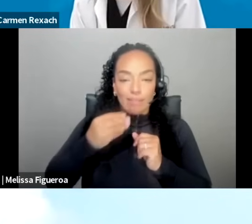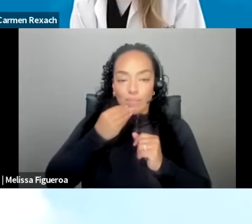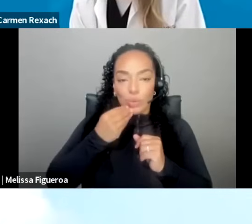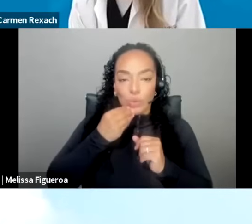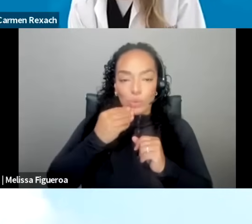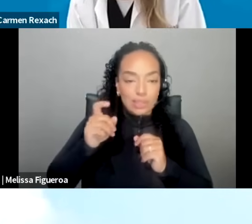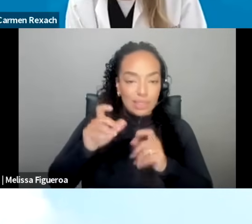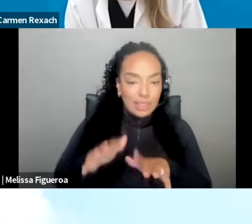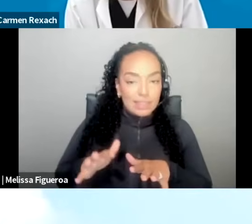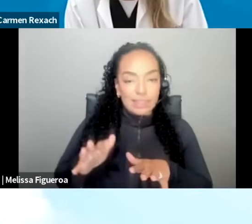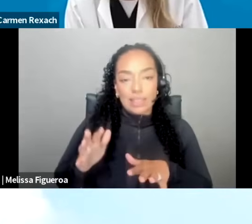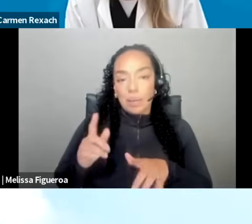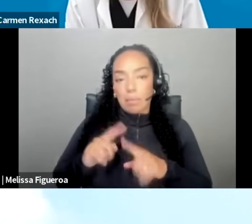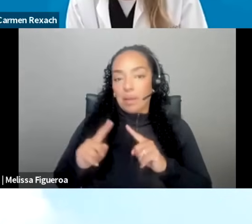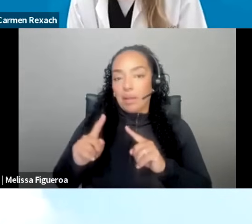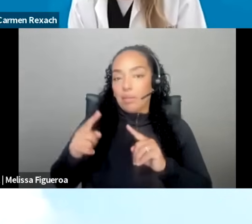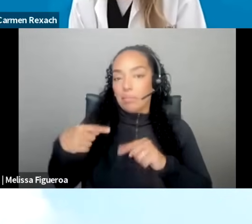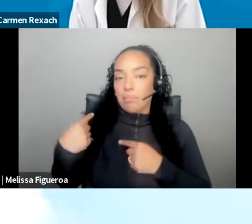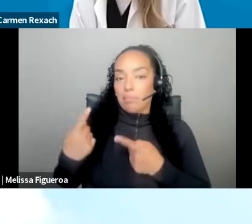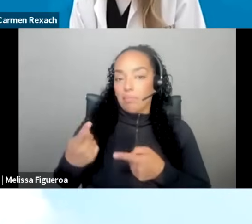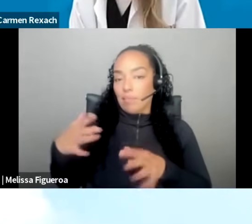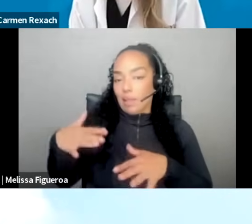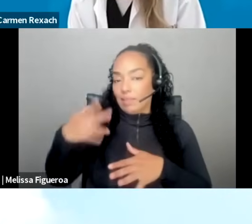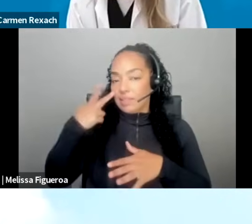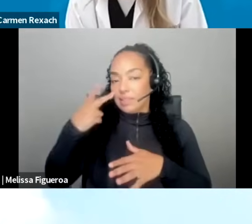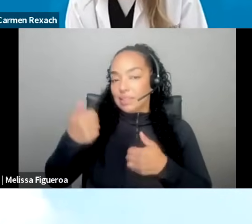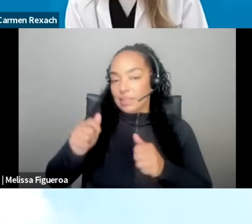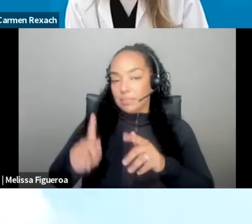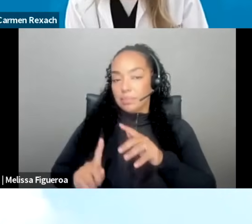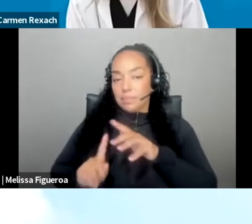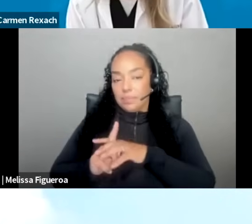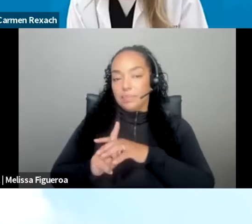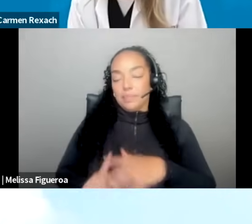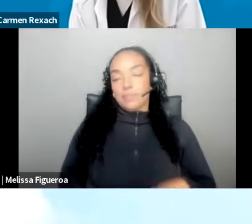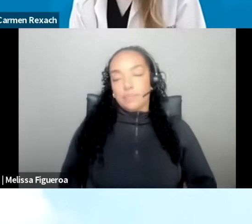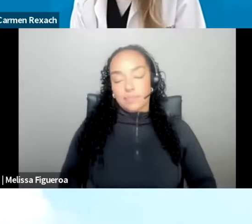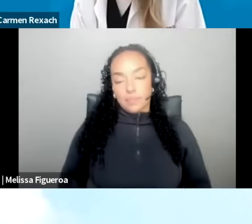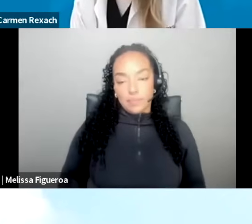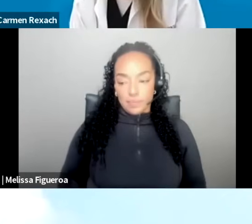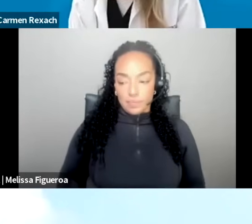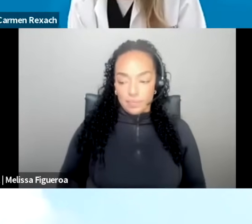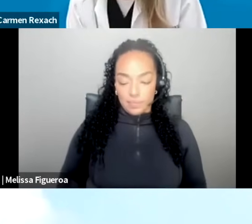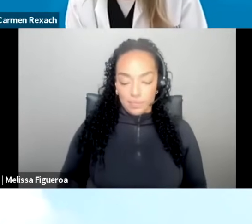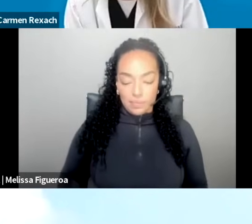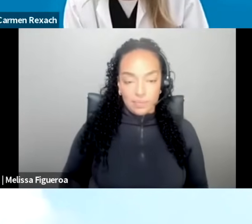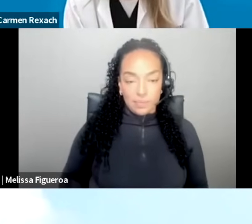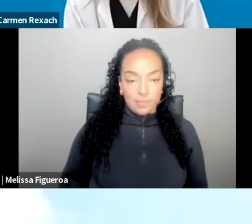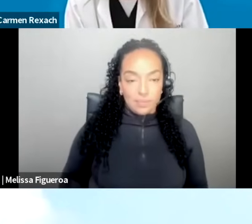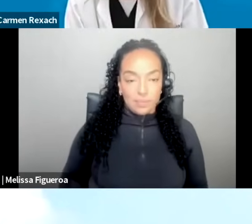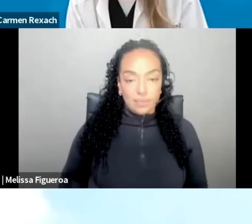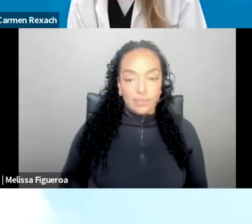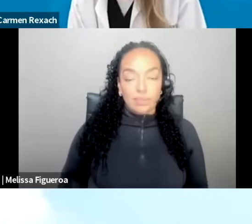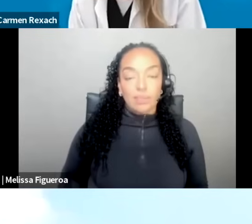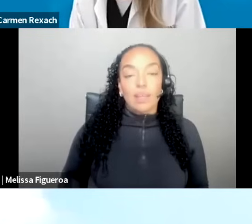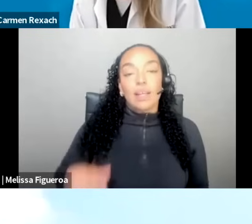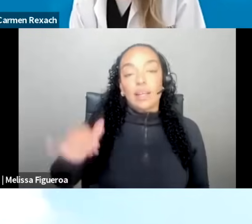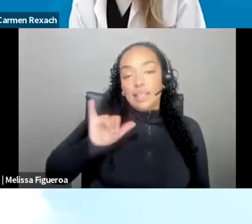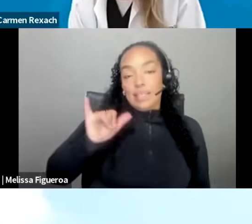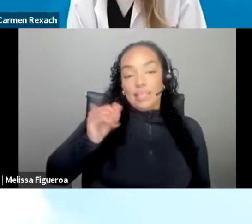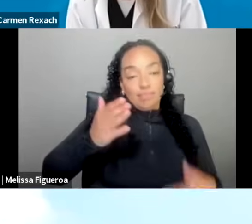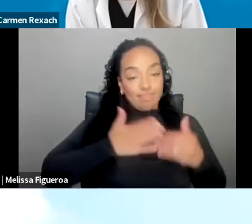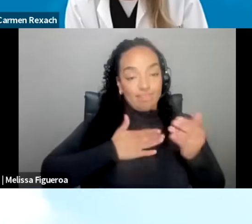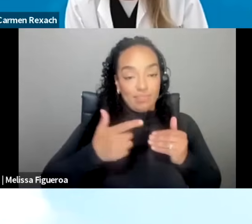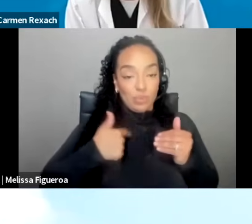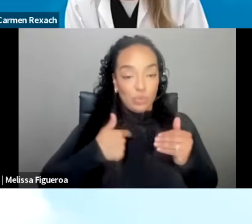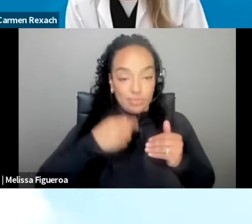we haven't seen anything come up there. So overall, even with considering these results, we haven't